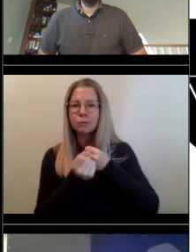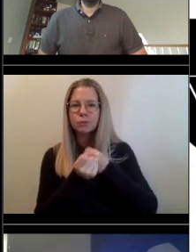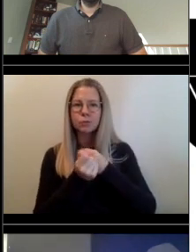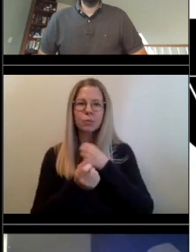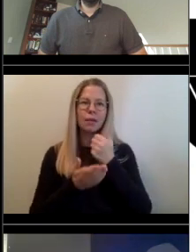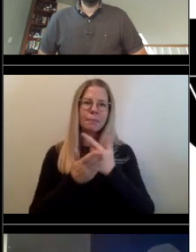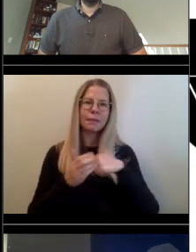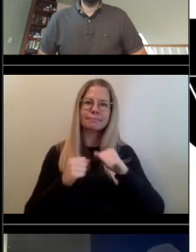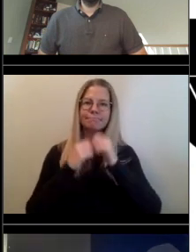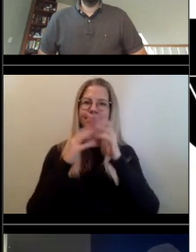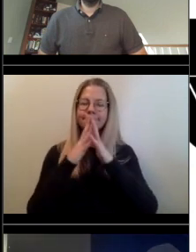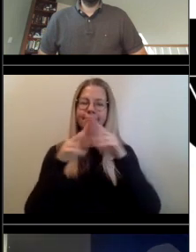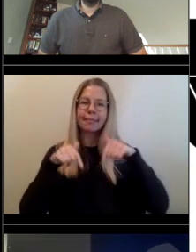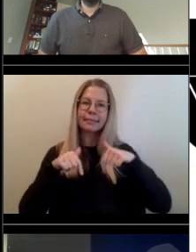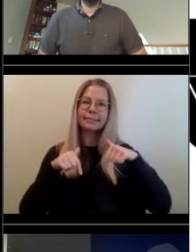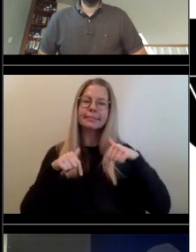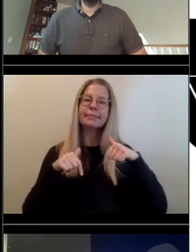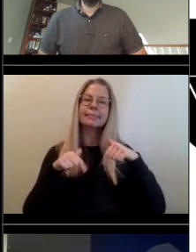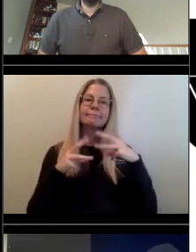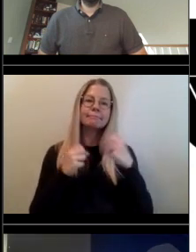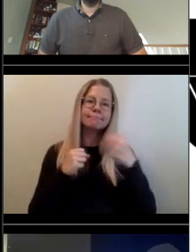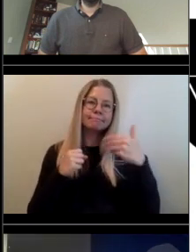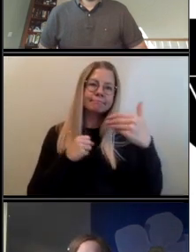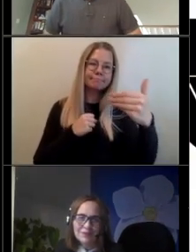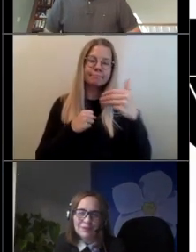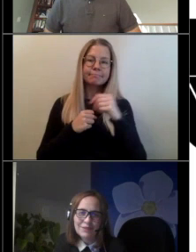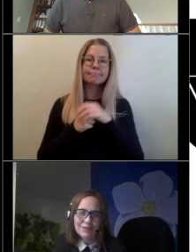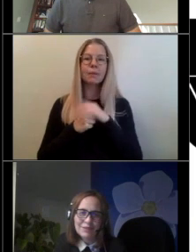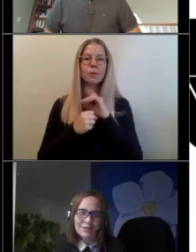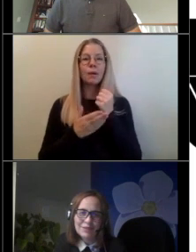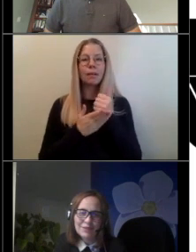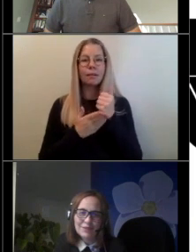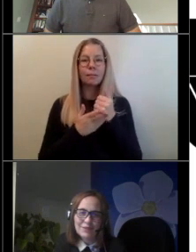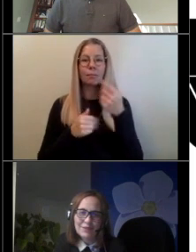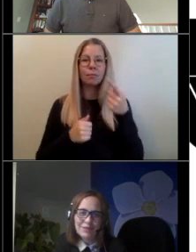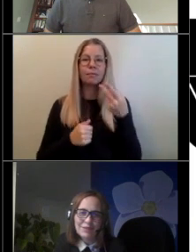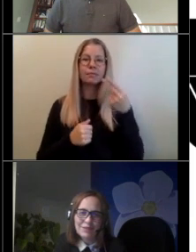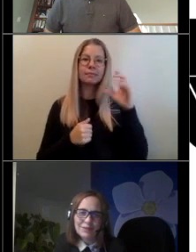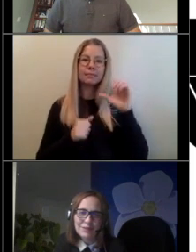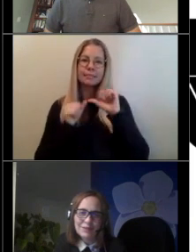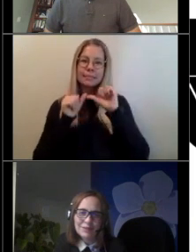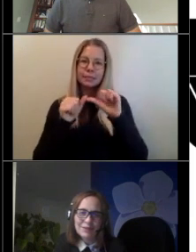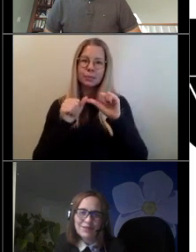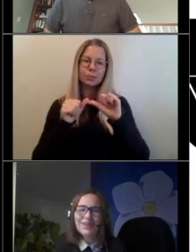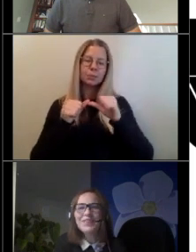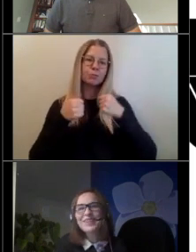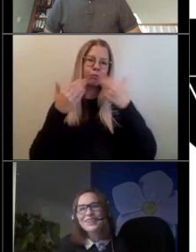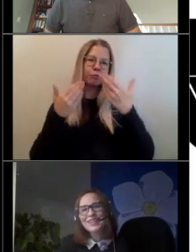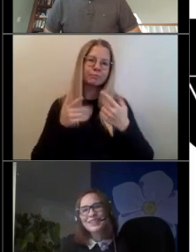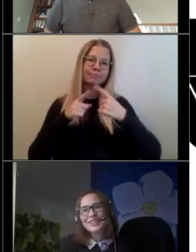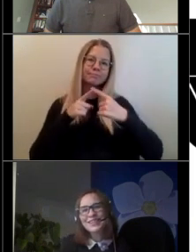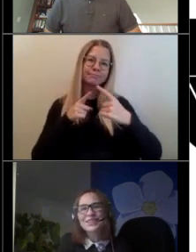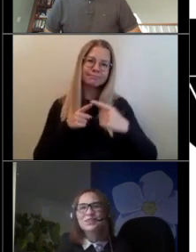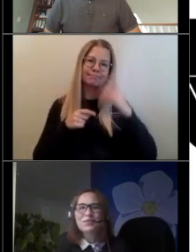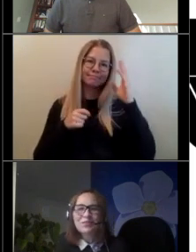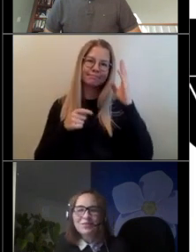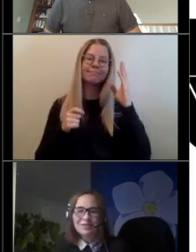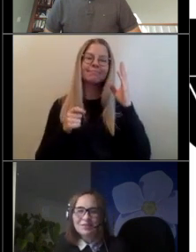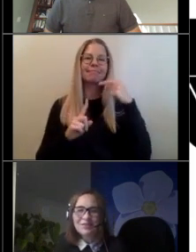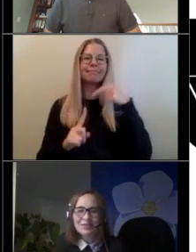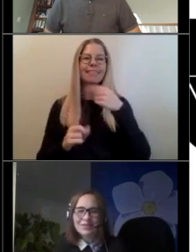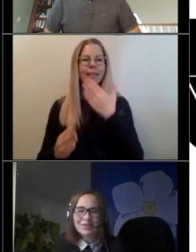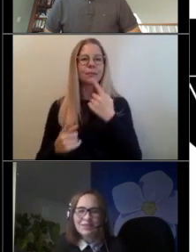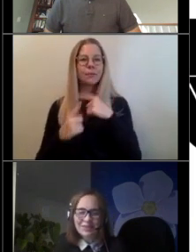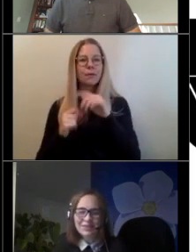possible, who helped Providence Healthcare continue with these series, and particularly to the Alzheimer's Society